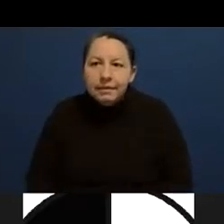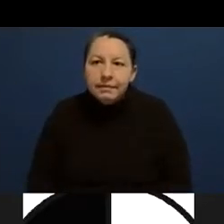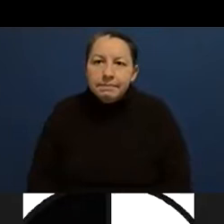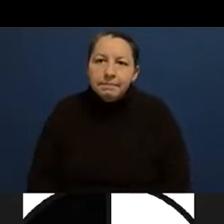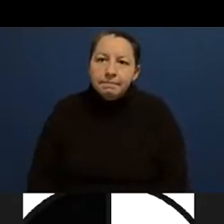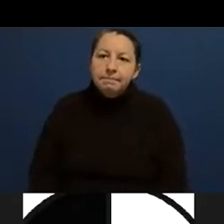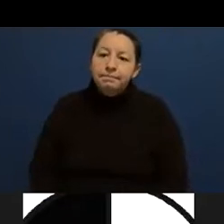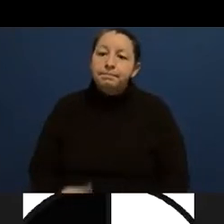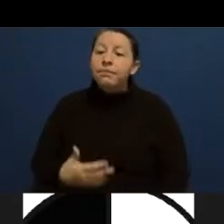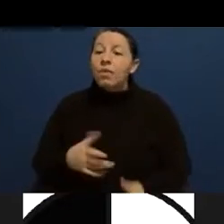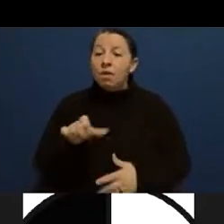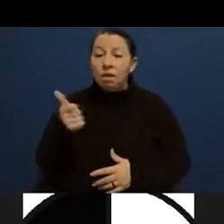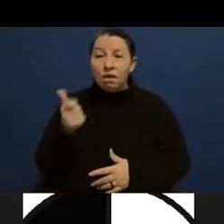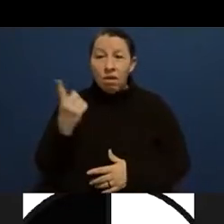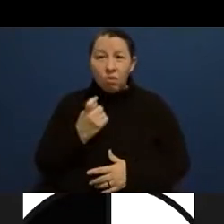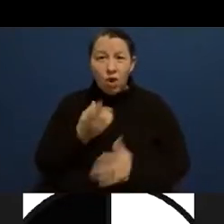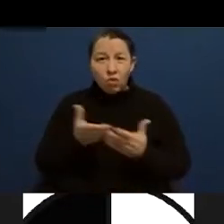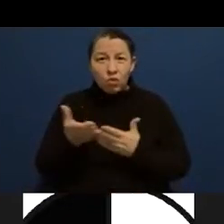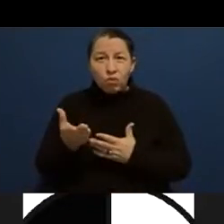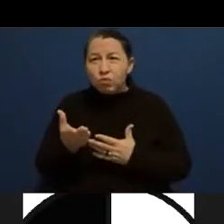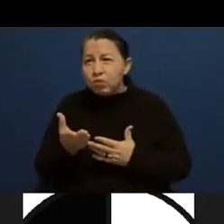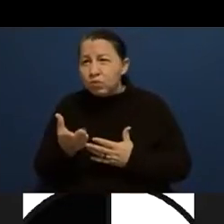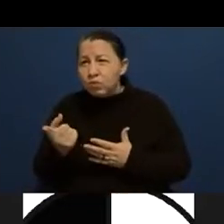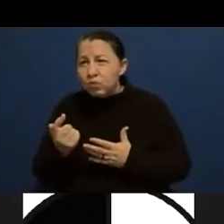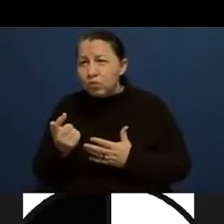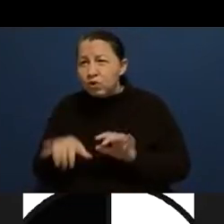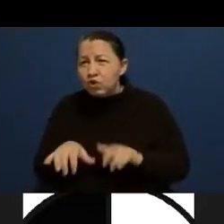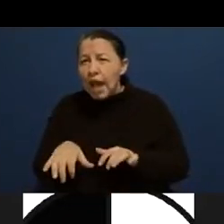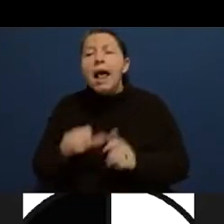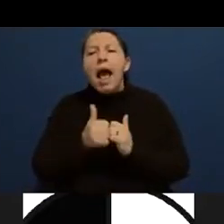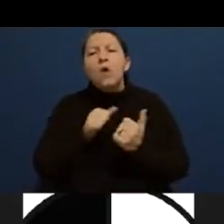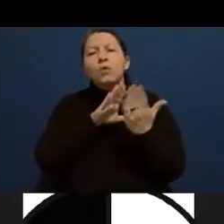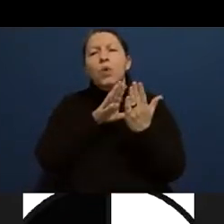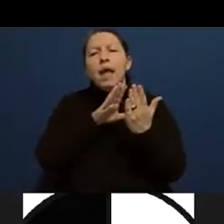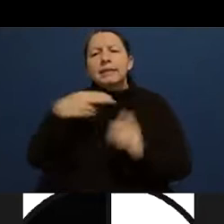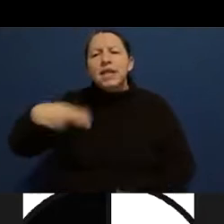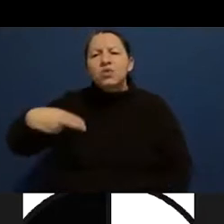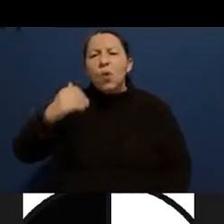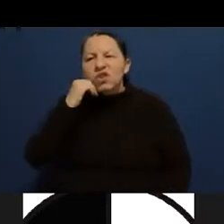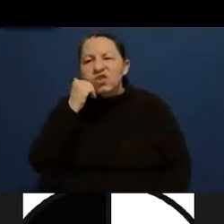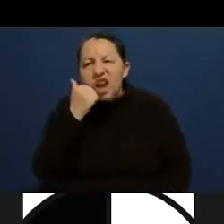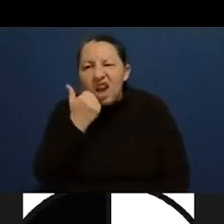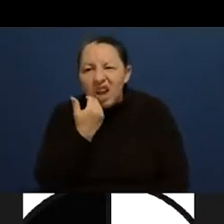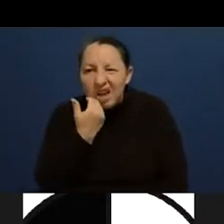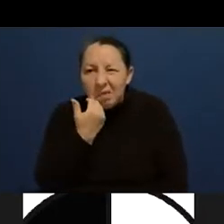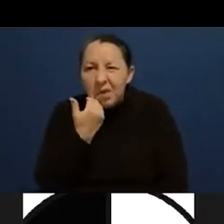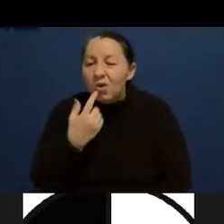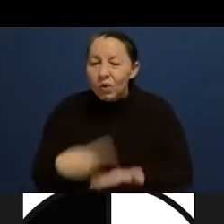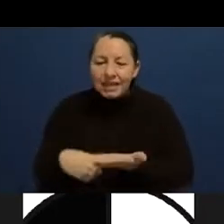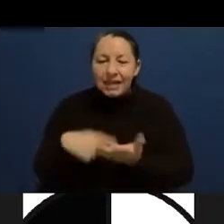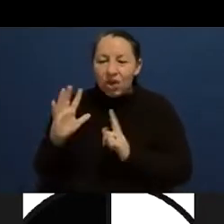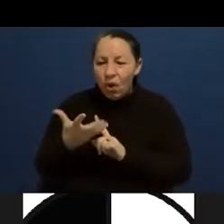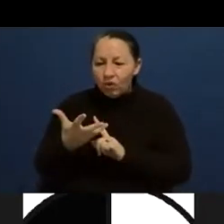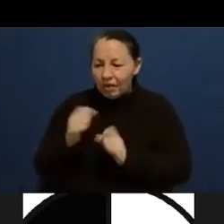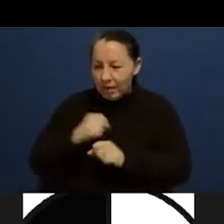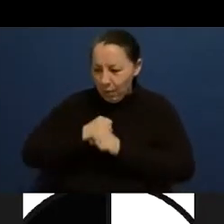another question that came through was, how do you address historical shame? We're talking about, culture as a protective factor, but for many communities